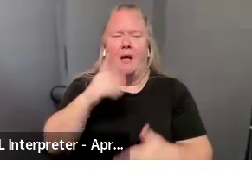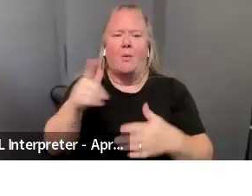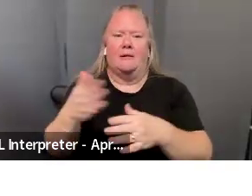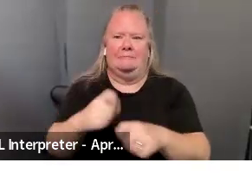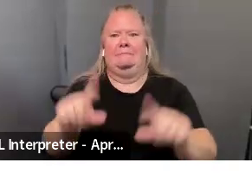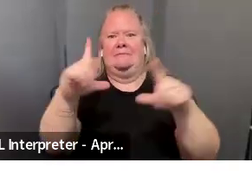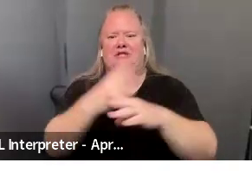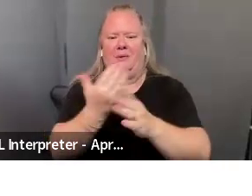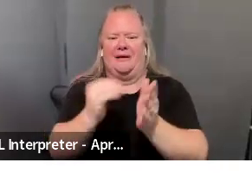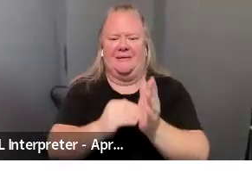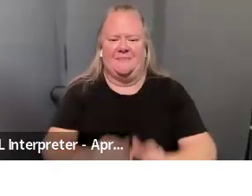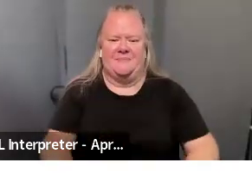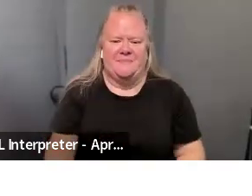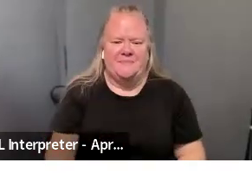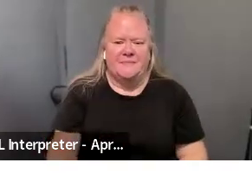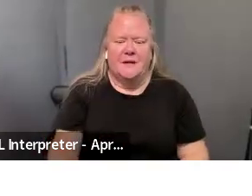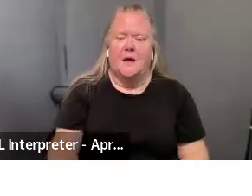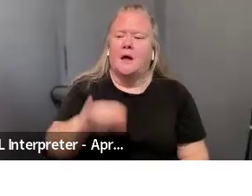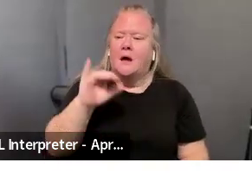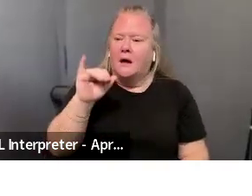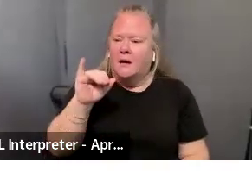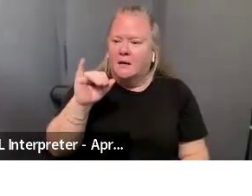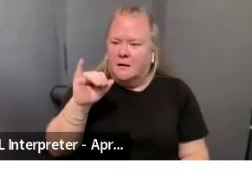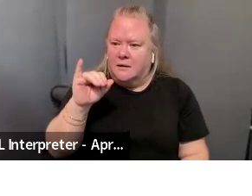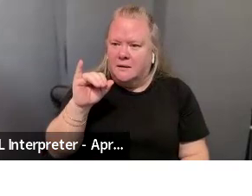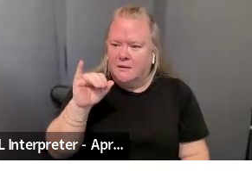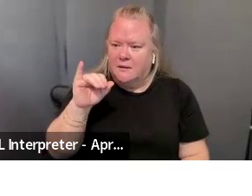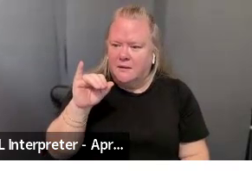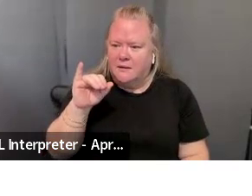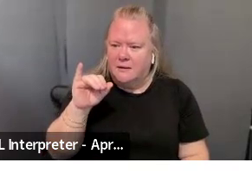reshare. and Jenny.